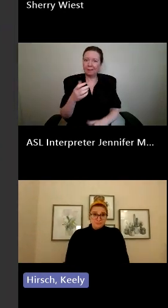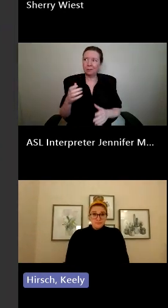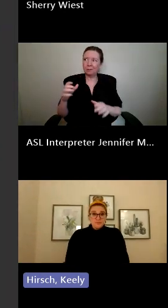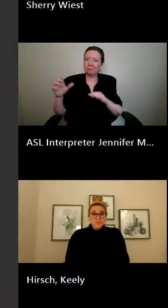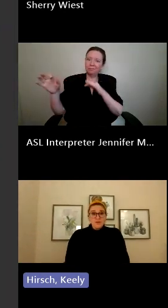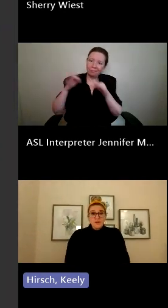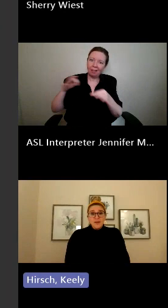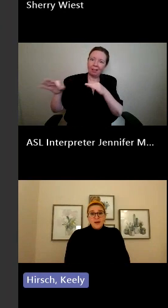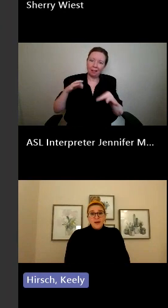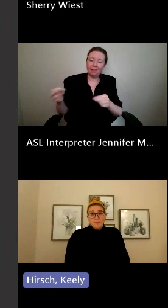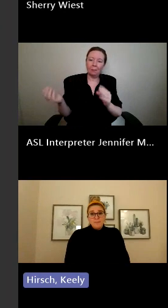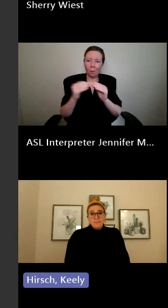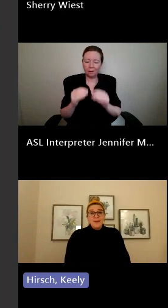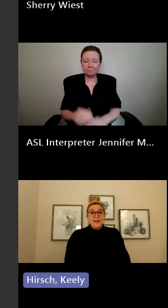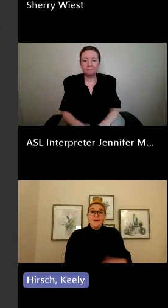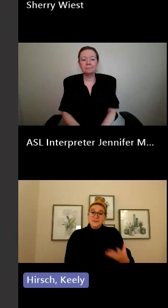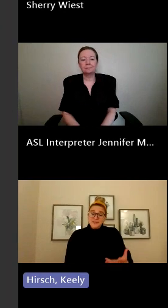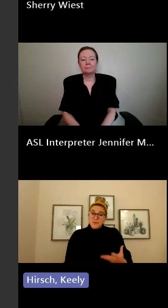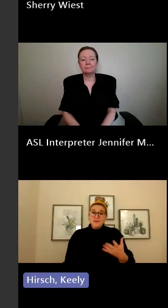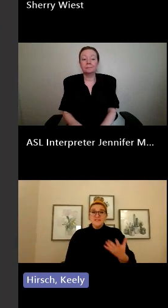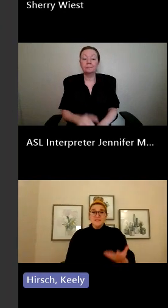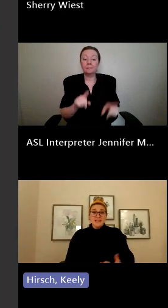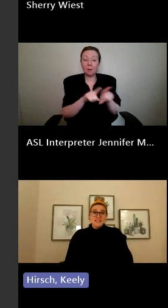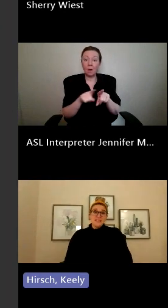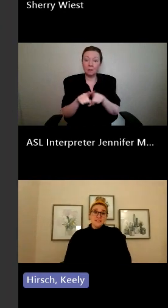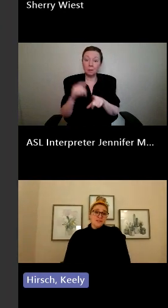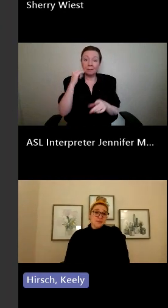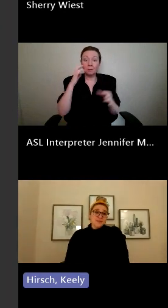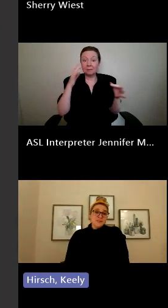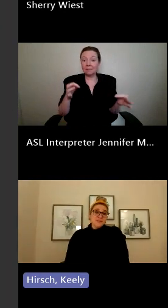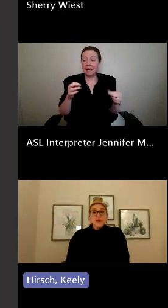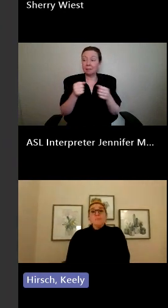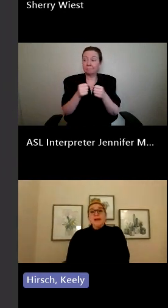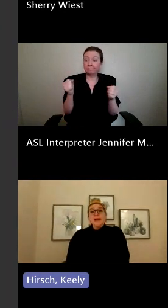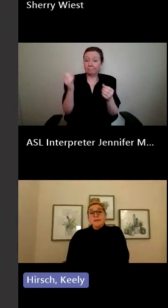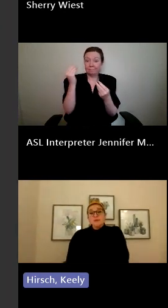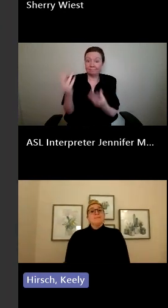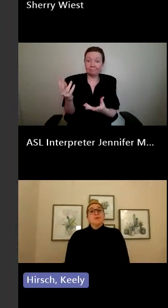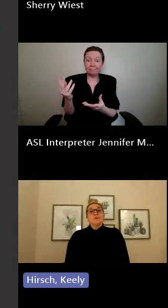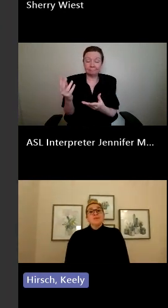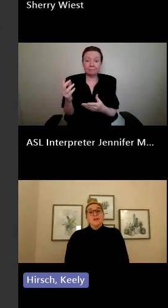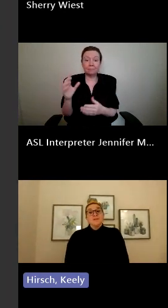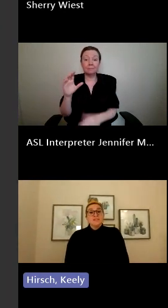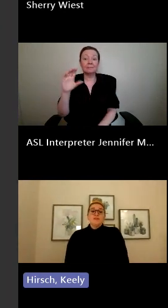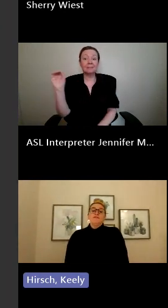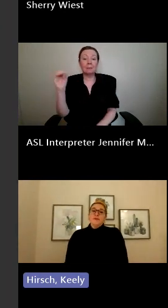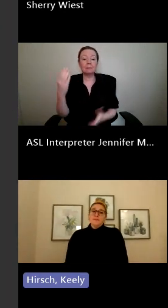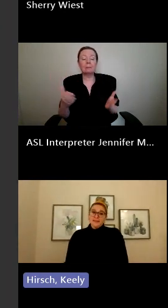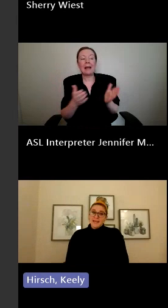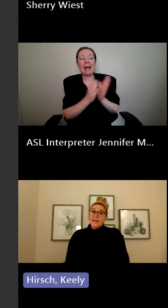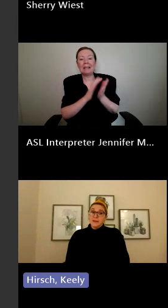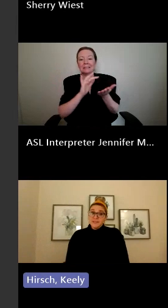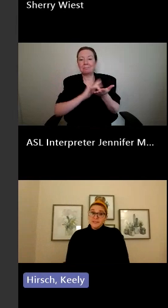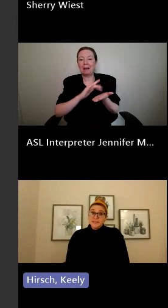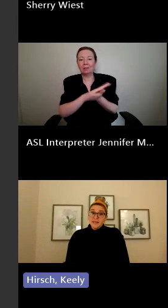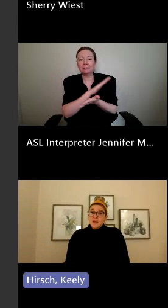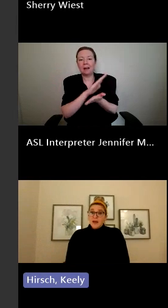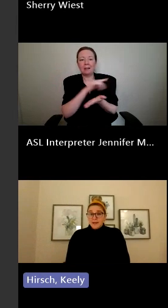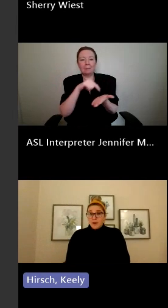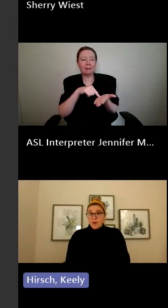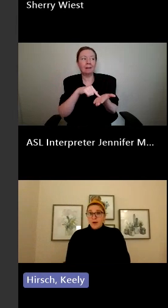do. And also, if deciding to disclose, an employer might request medical documents to confirm that